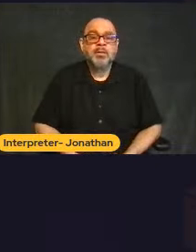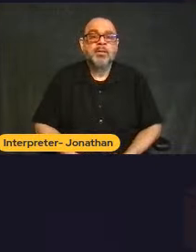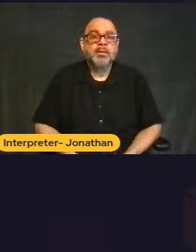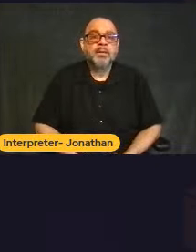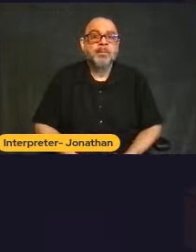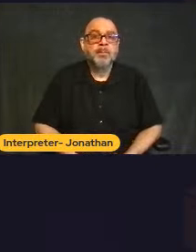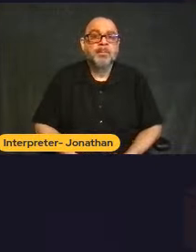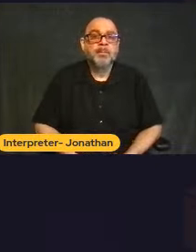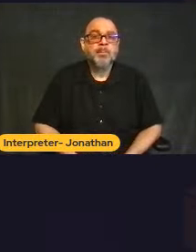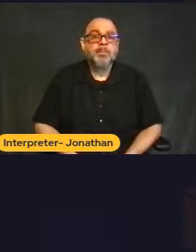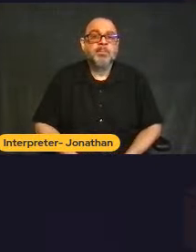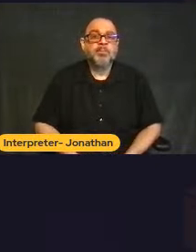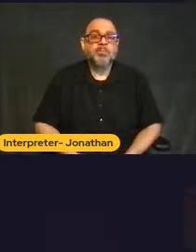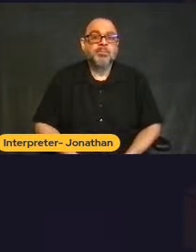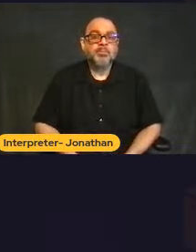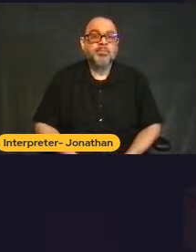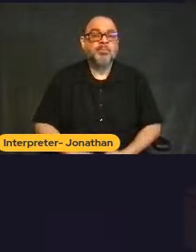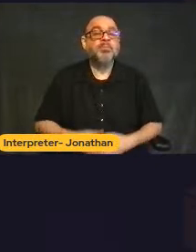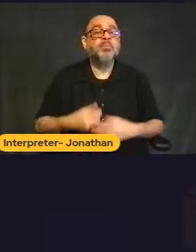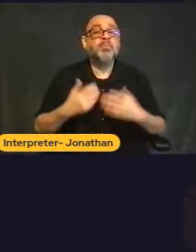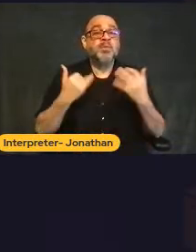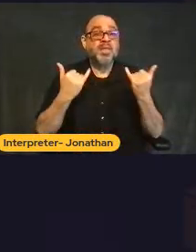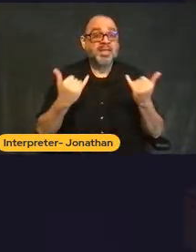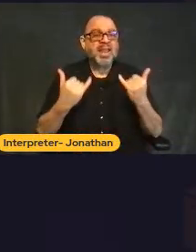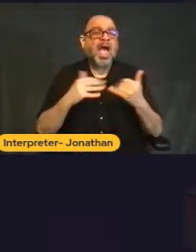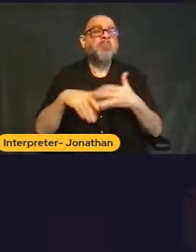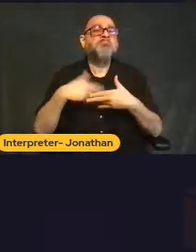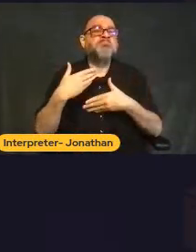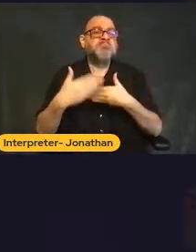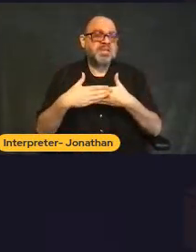And that is it for our Next.js part.